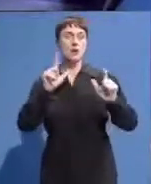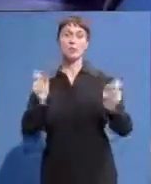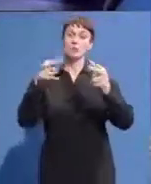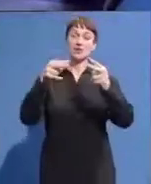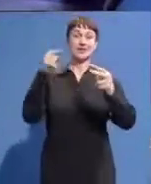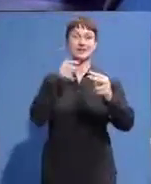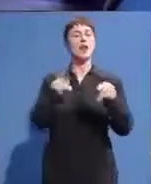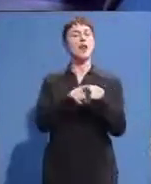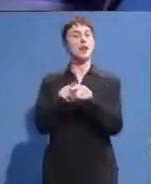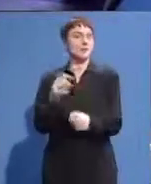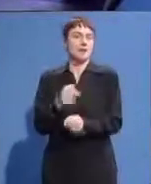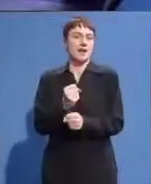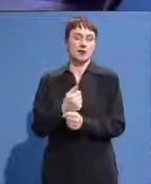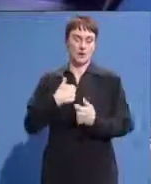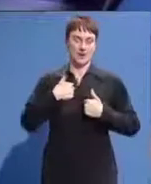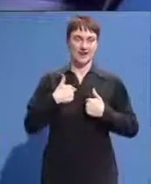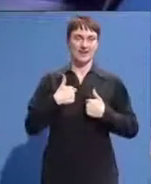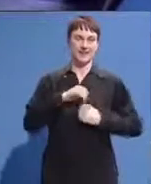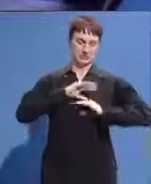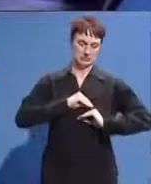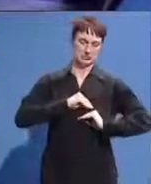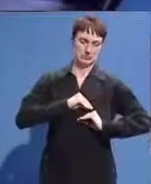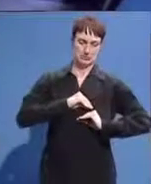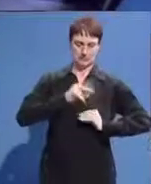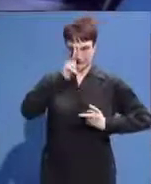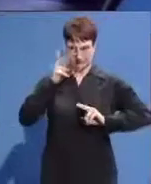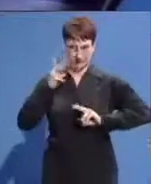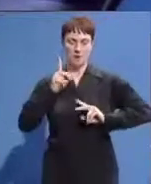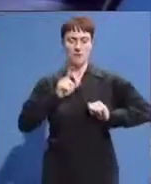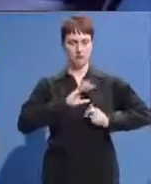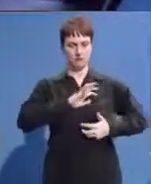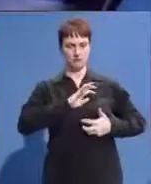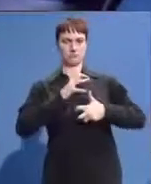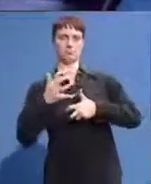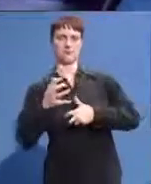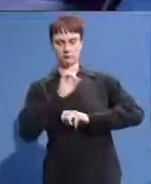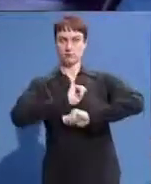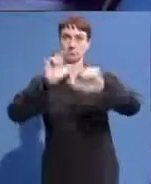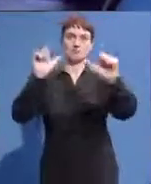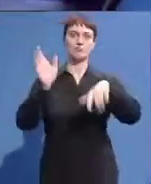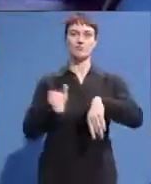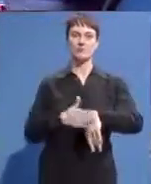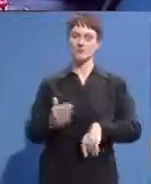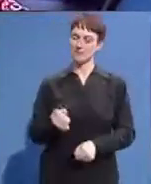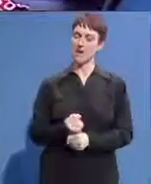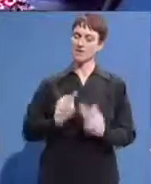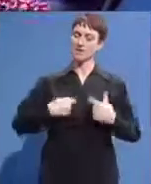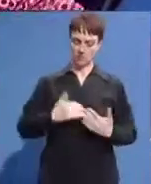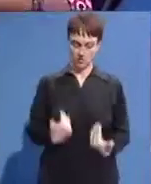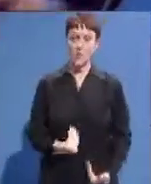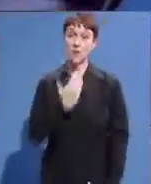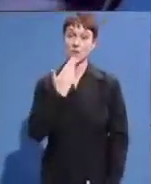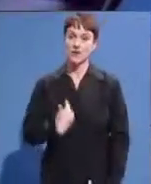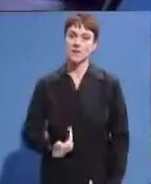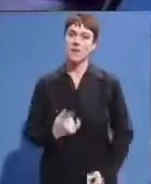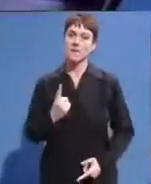that will transform our core from the dense floors of misconception so that we can recreate who we really are. Let us dress our behaviors